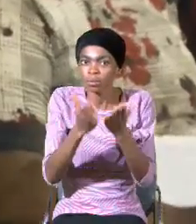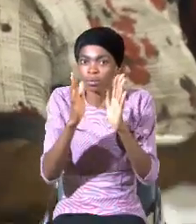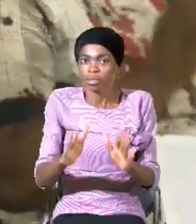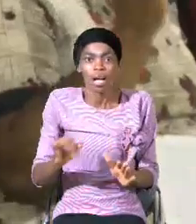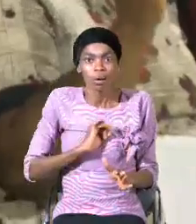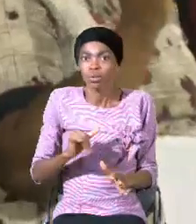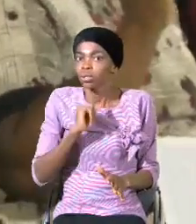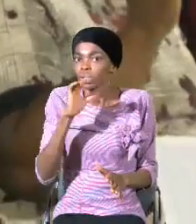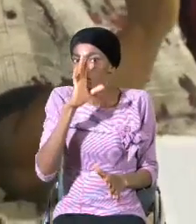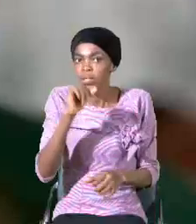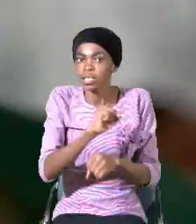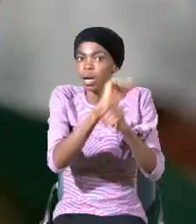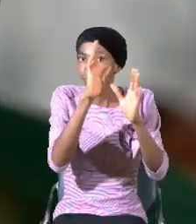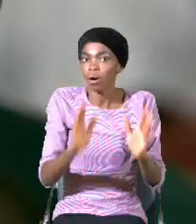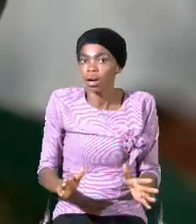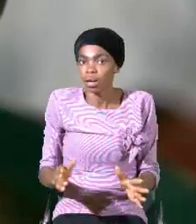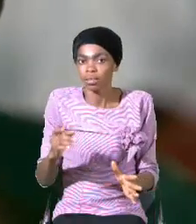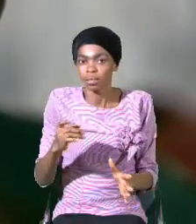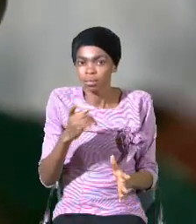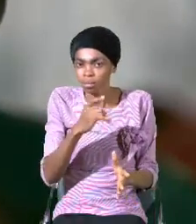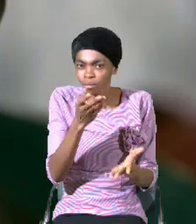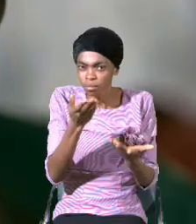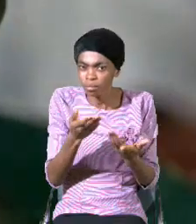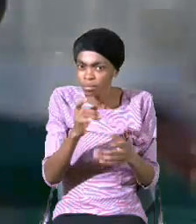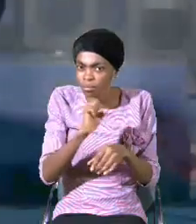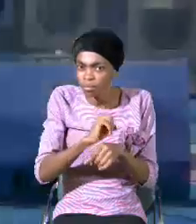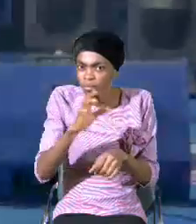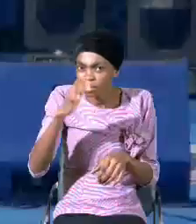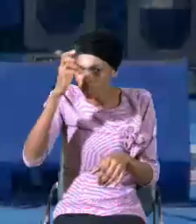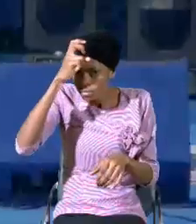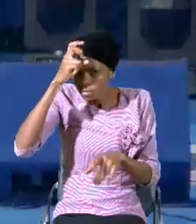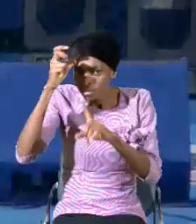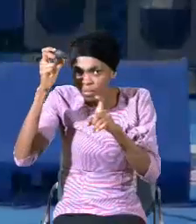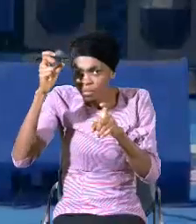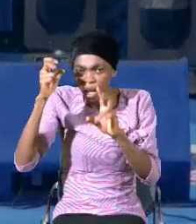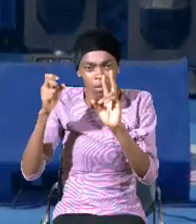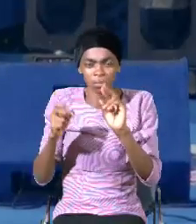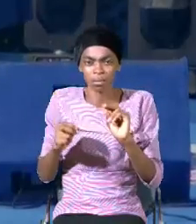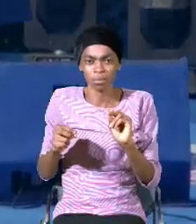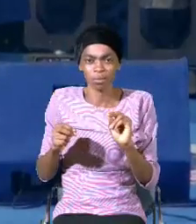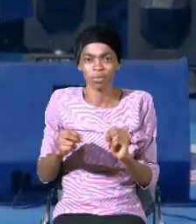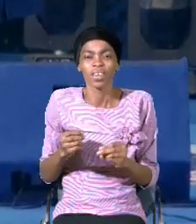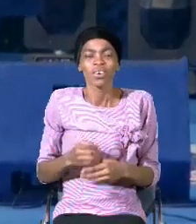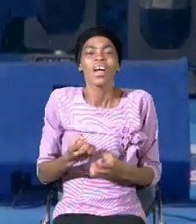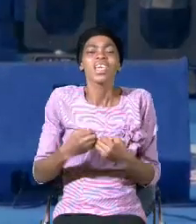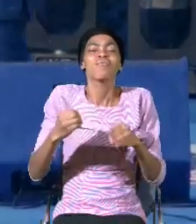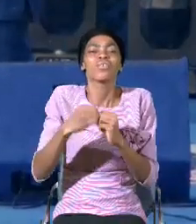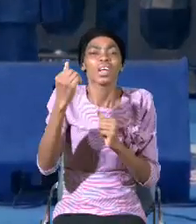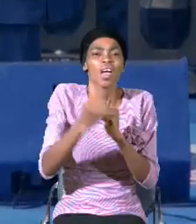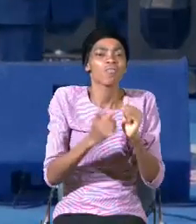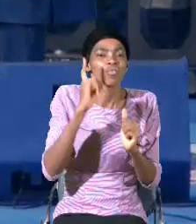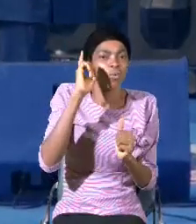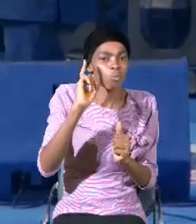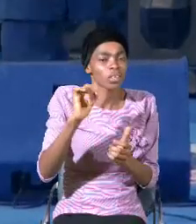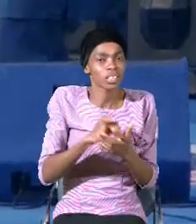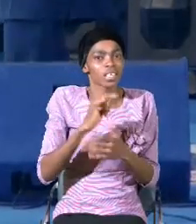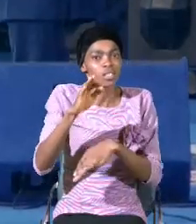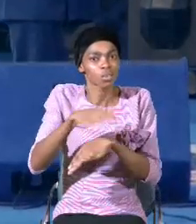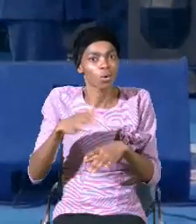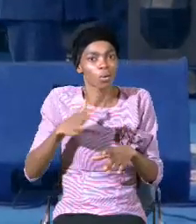girl. Even everyone that is called by my name, for I have